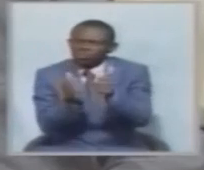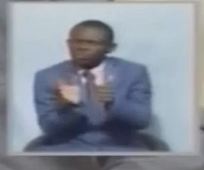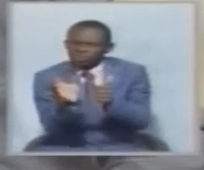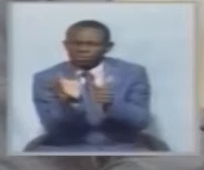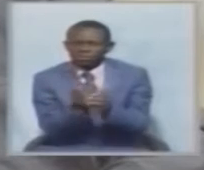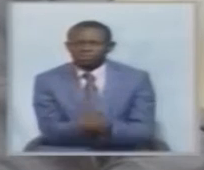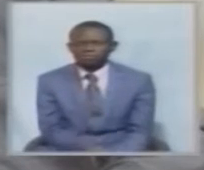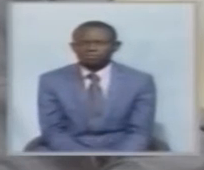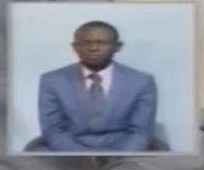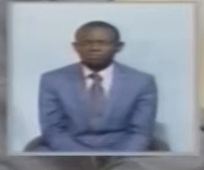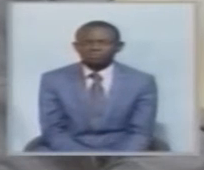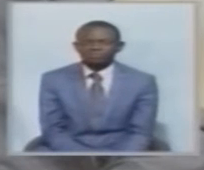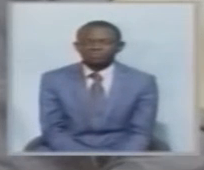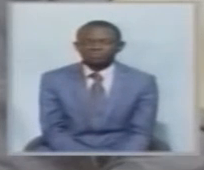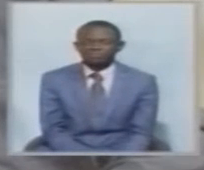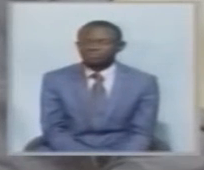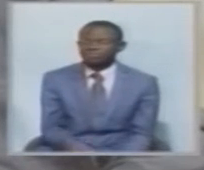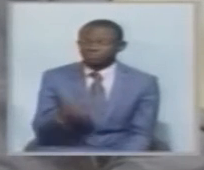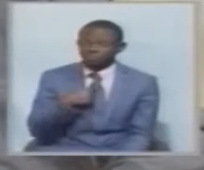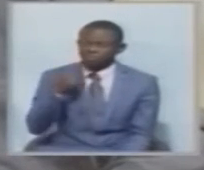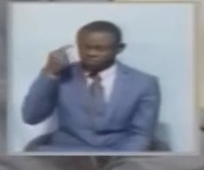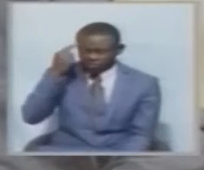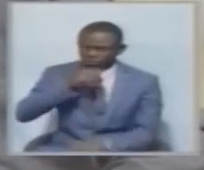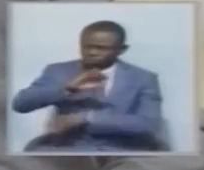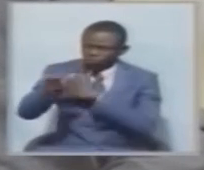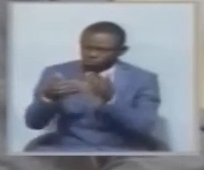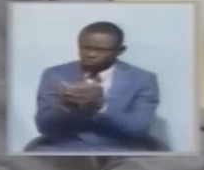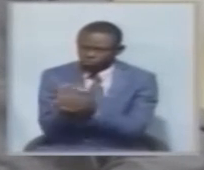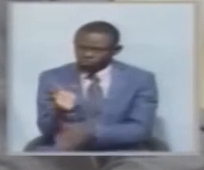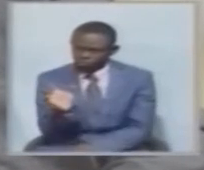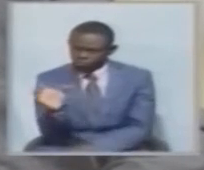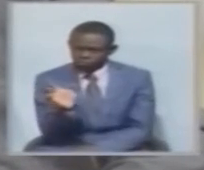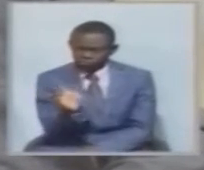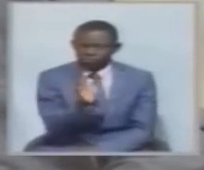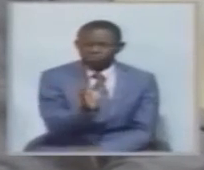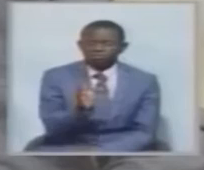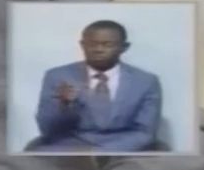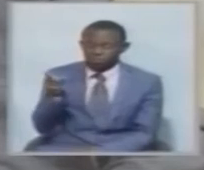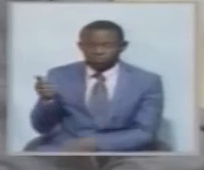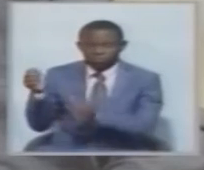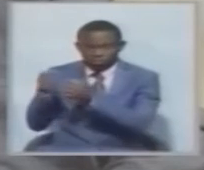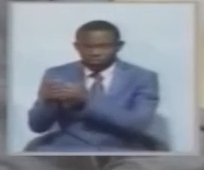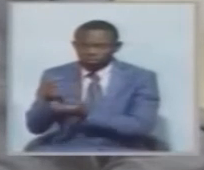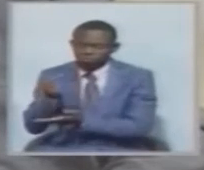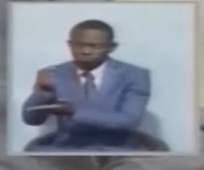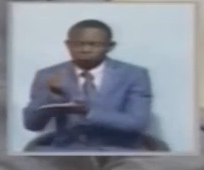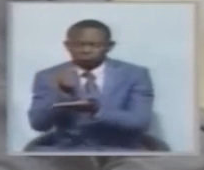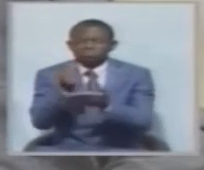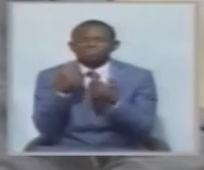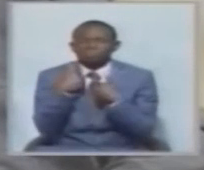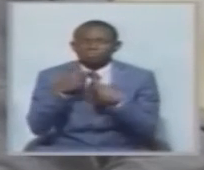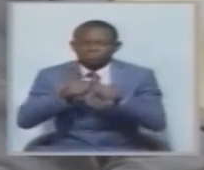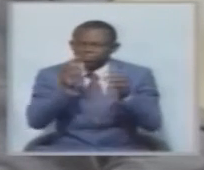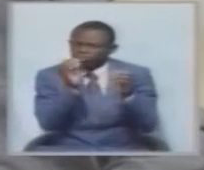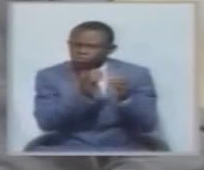Well, I think all the sectors have, but I think to clearly pinpoint, if you look at the sectors like energy, transport